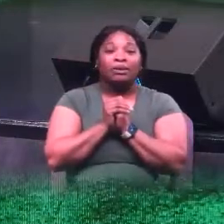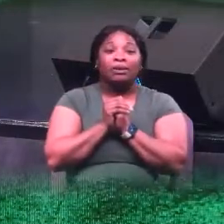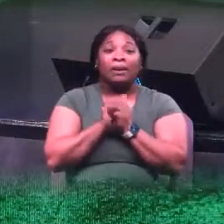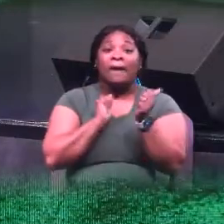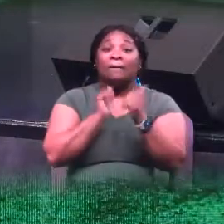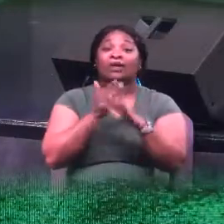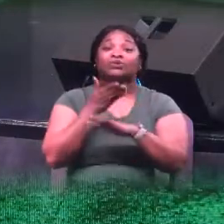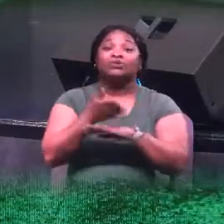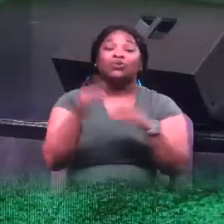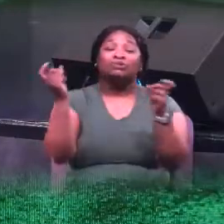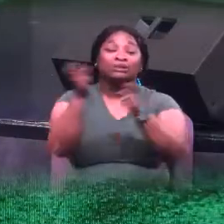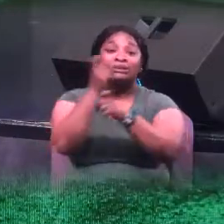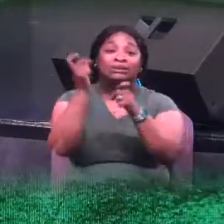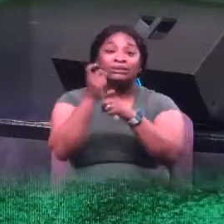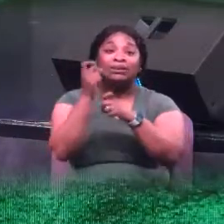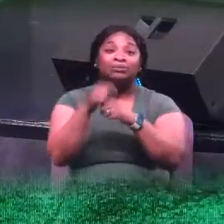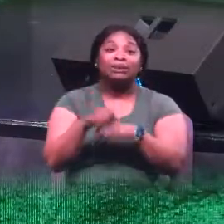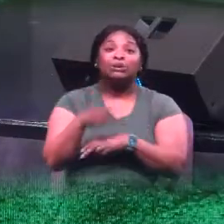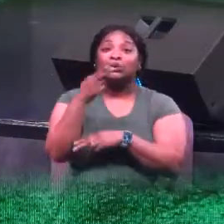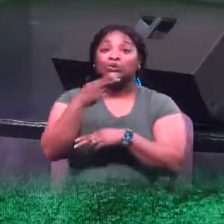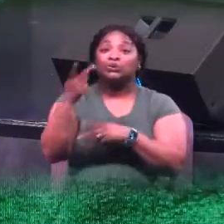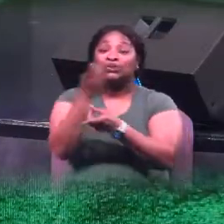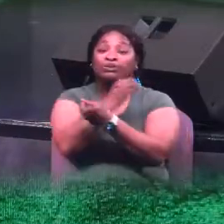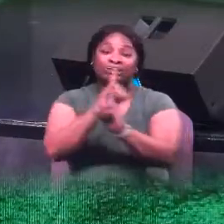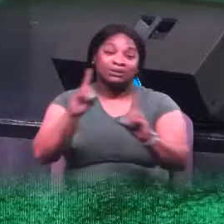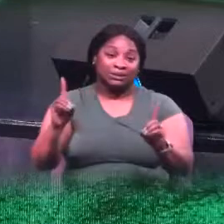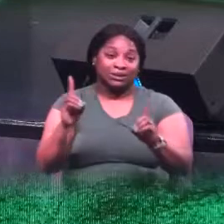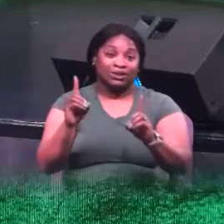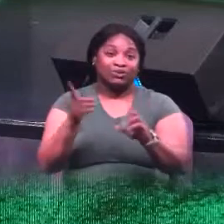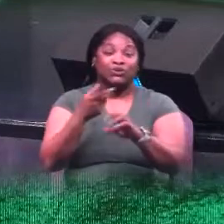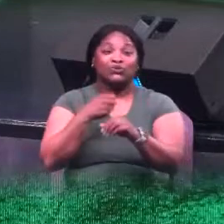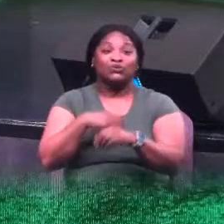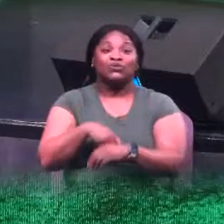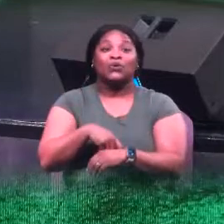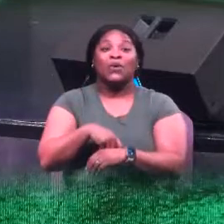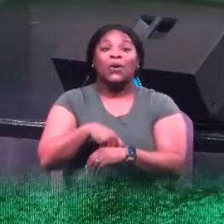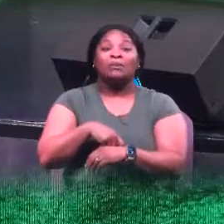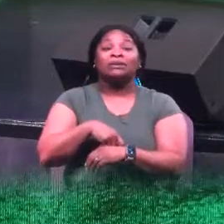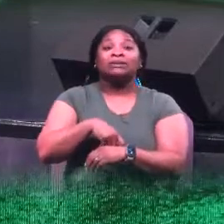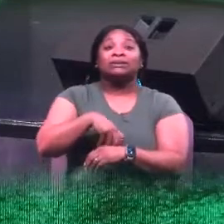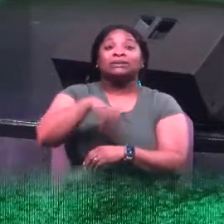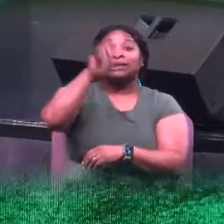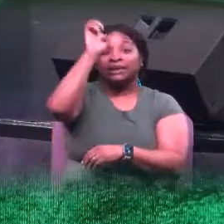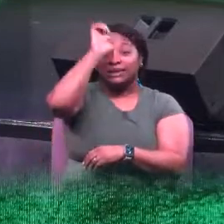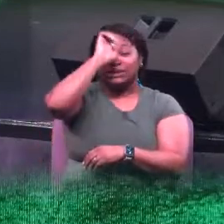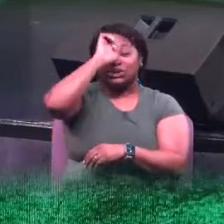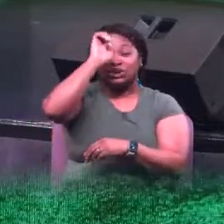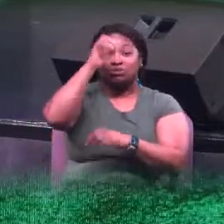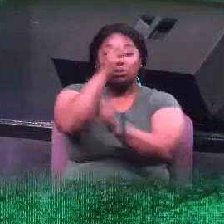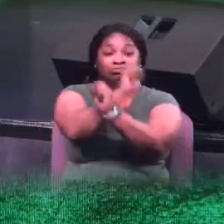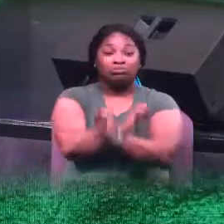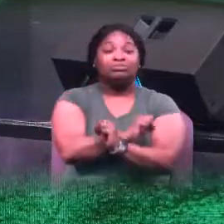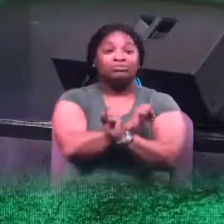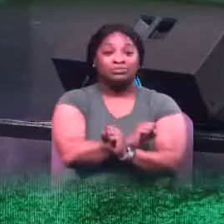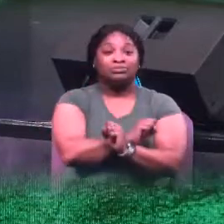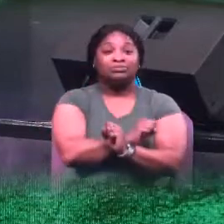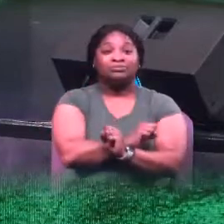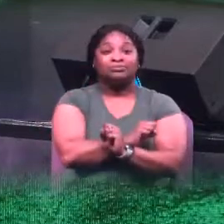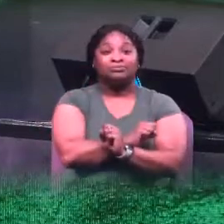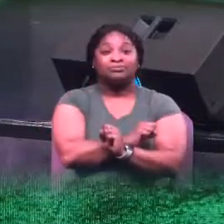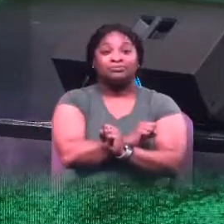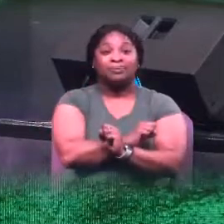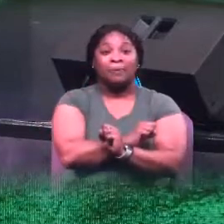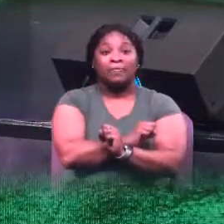Passover celebrates the historic deliverance from Egyptian bondage. And by the time